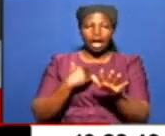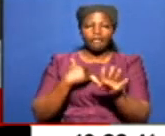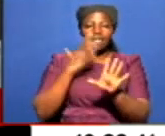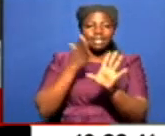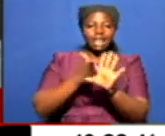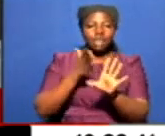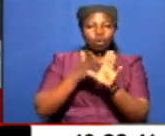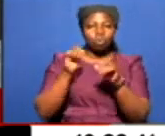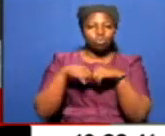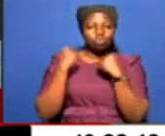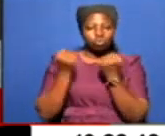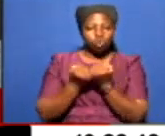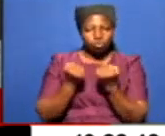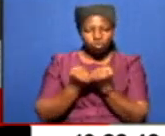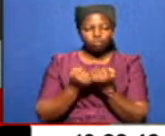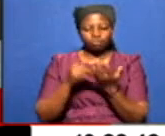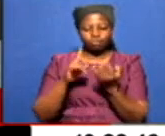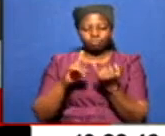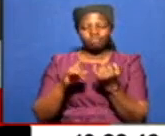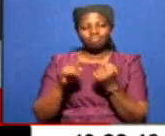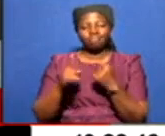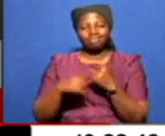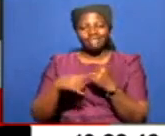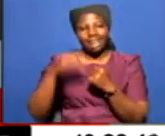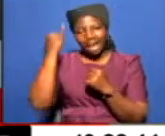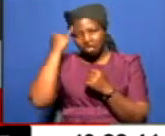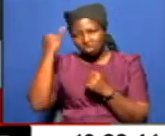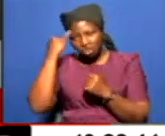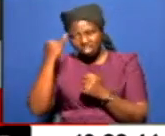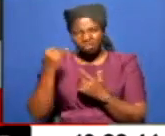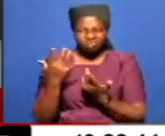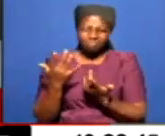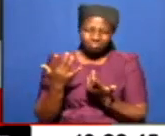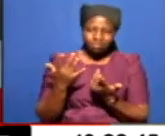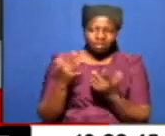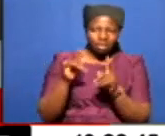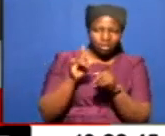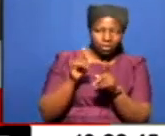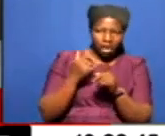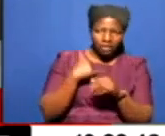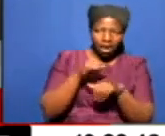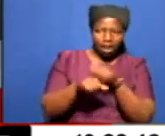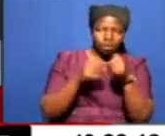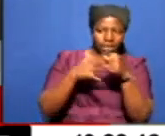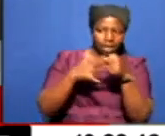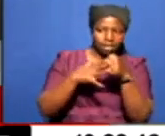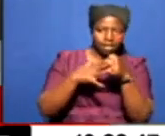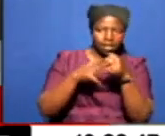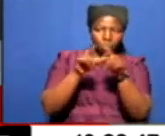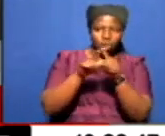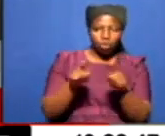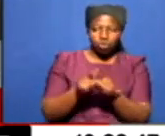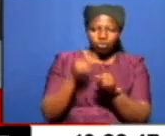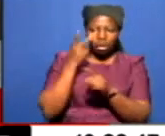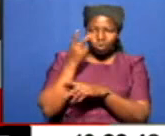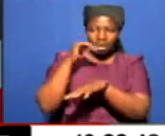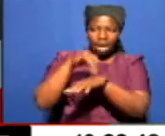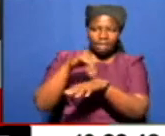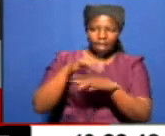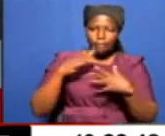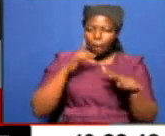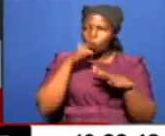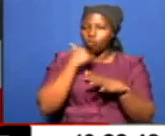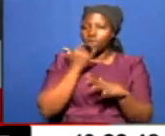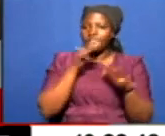the ideological pillar. So we have about 9 pillars. And we are also looking at the victims of terrorism. Mm-hmm.